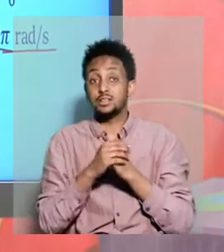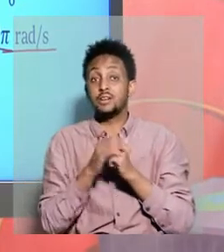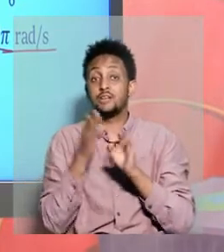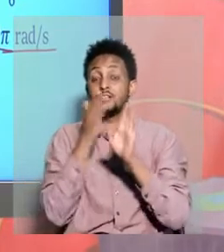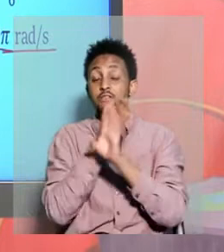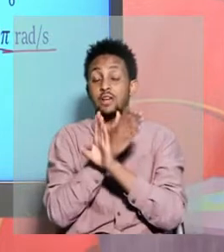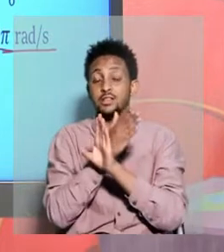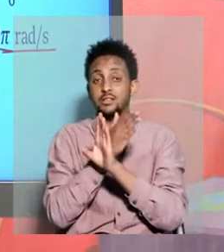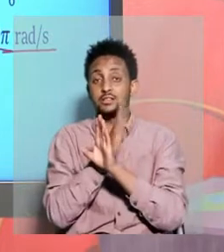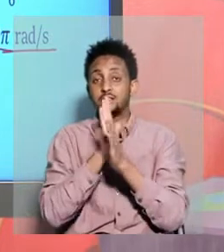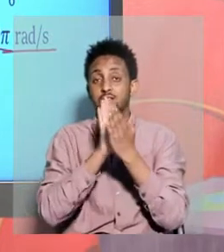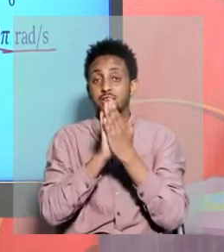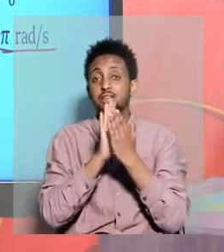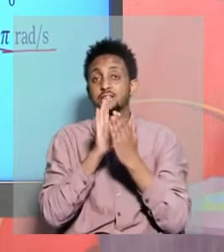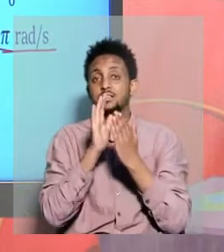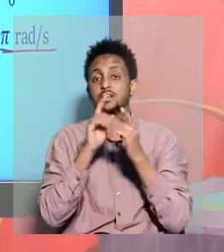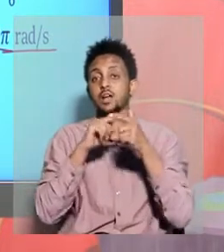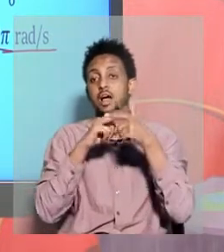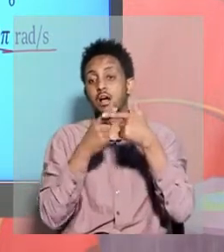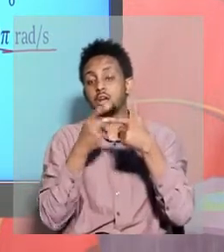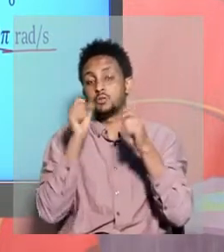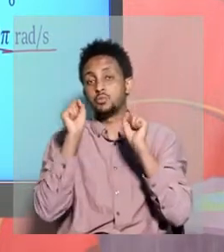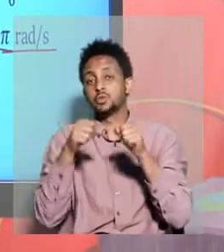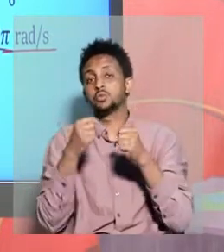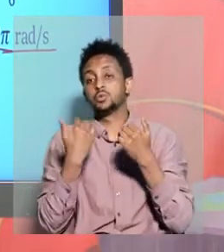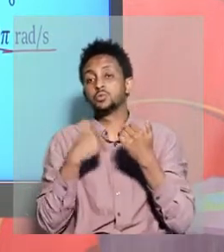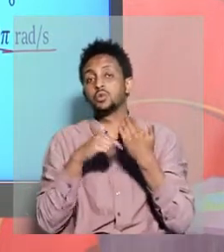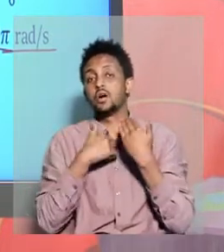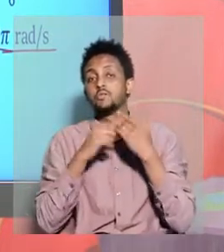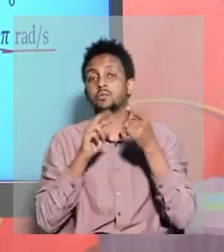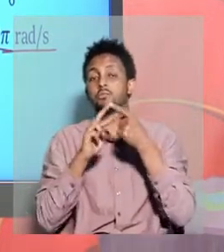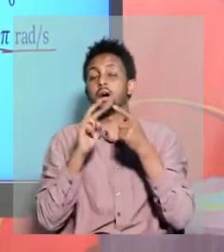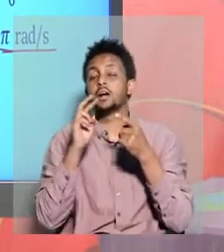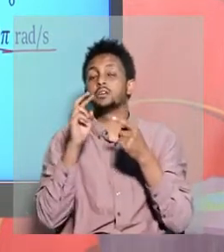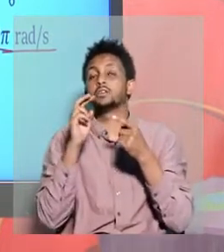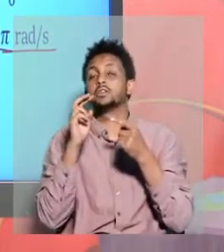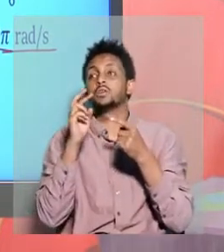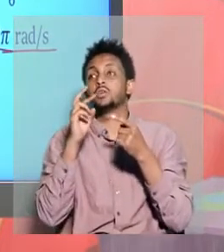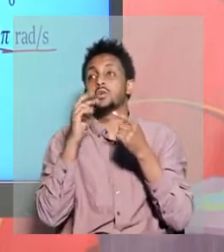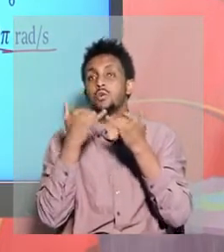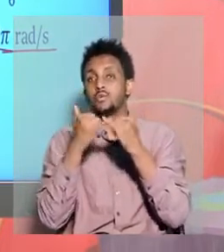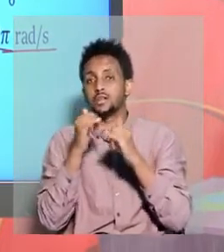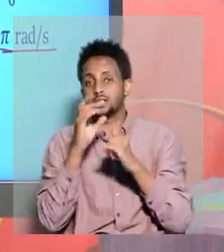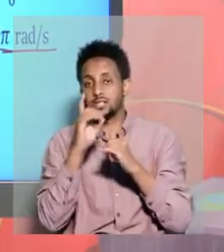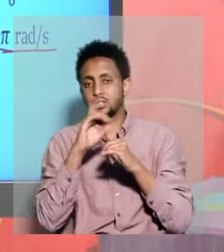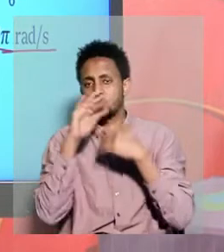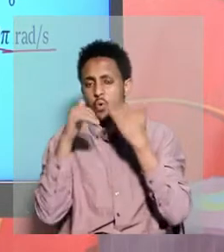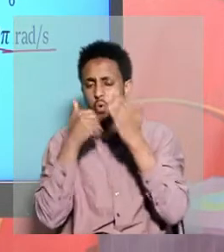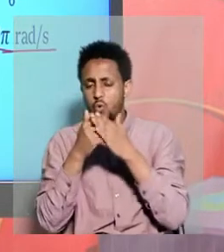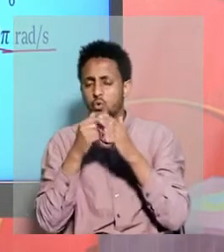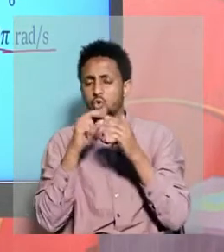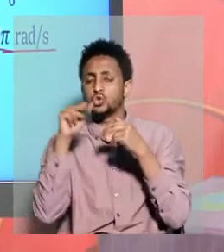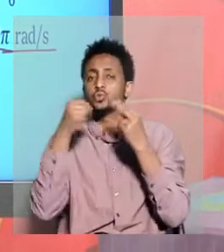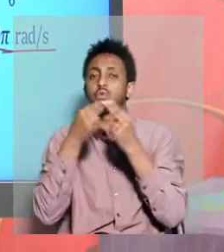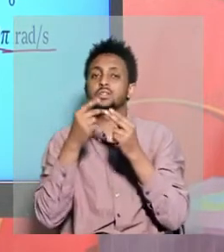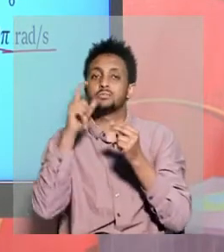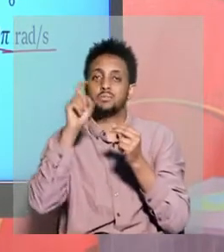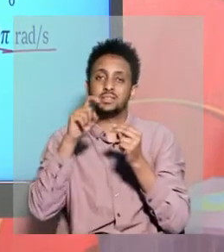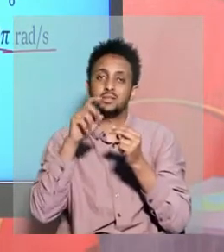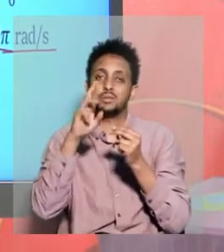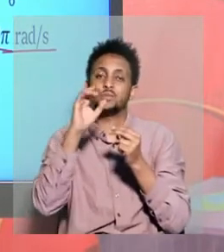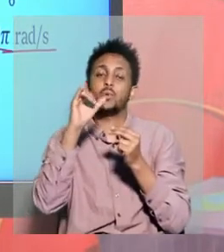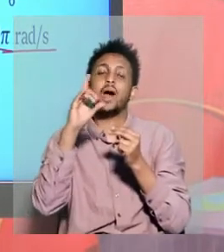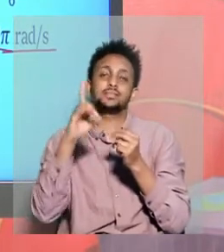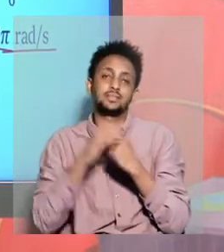phase angle or phase shift is possible to have pi over 6 rad. By the way, all the units here must be in